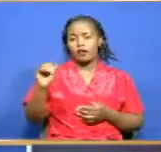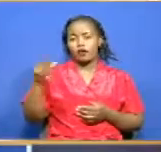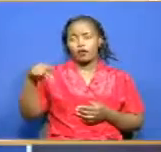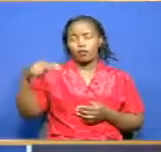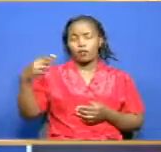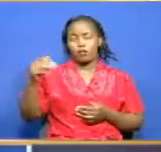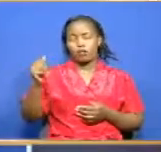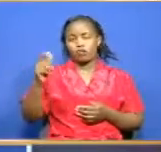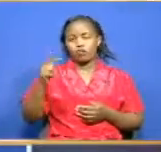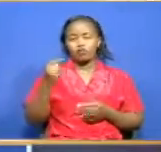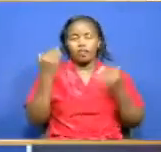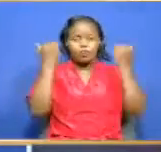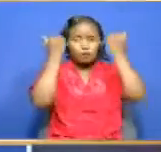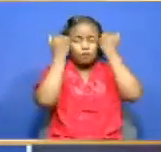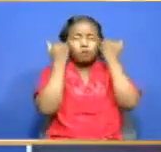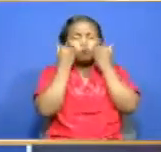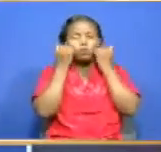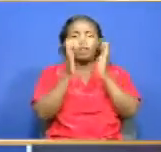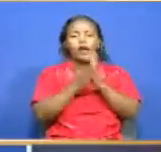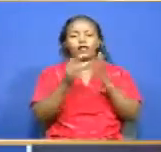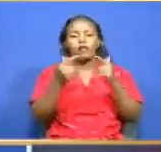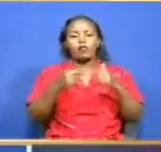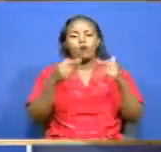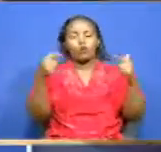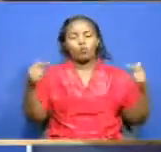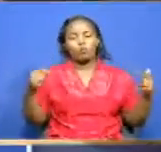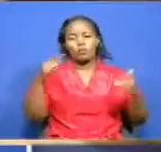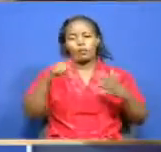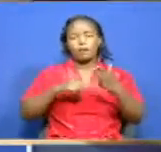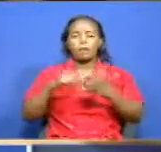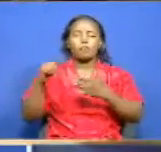Martha Mutuku and denied the charges.